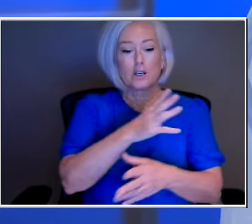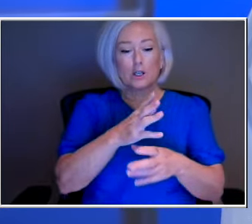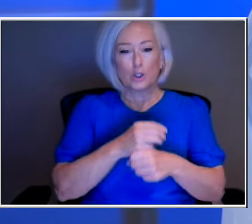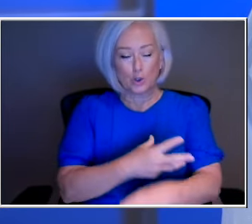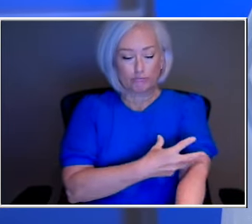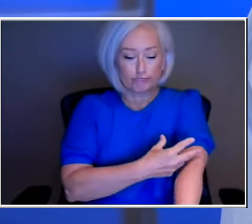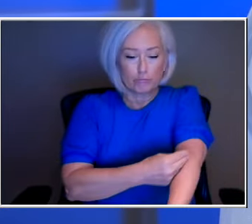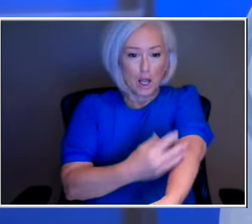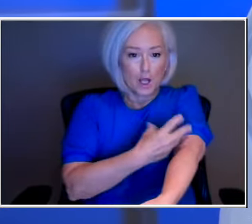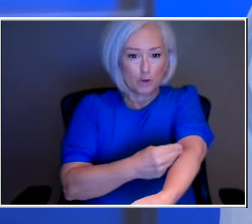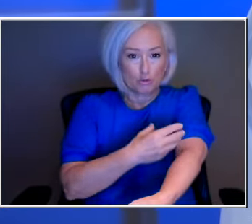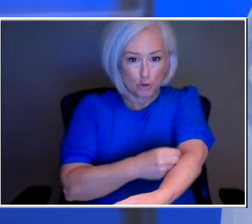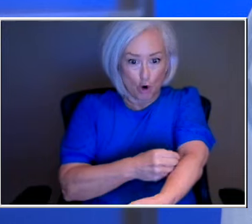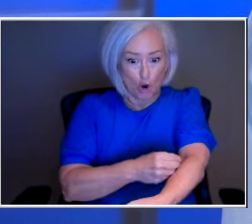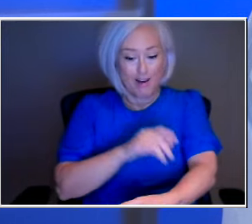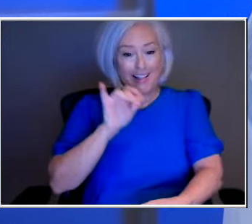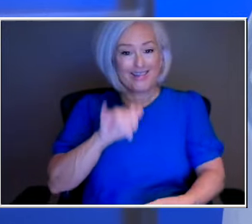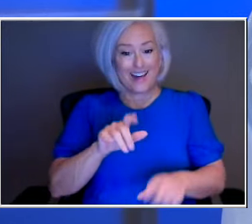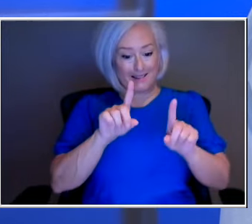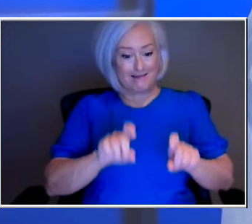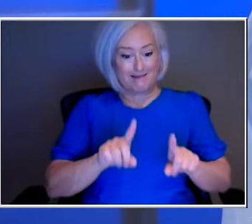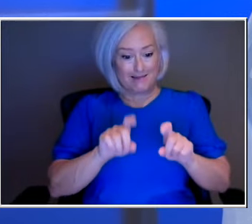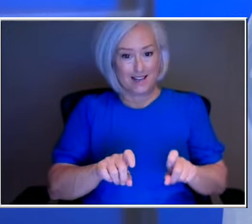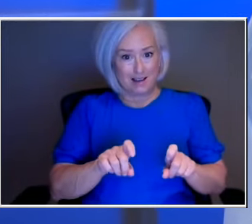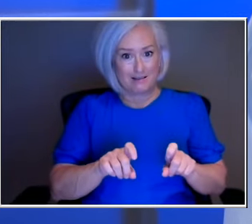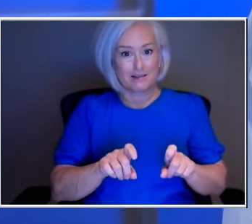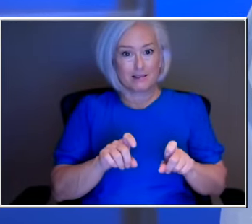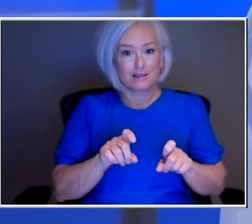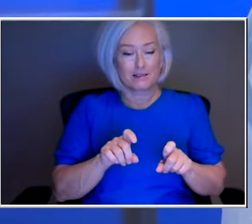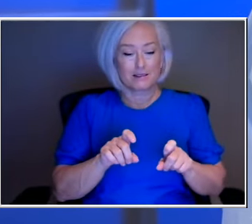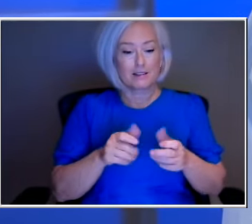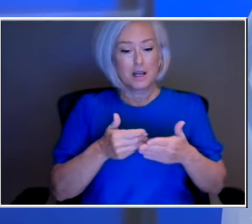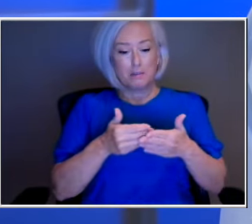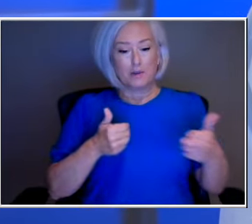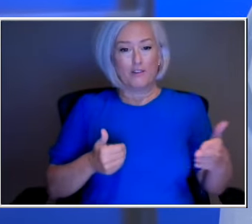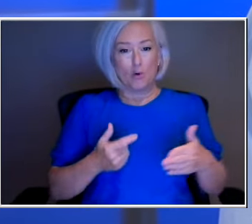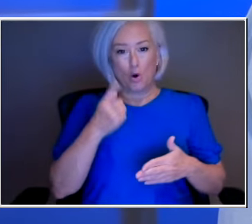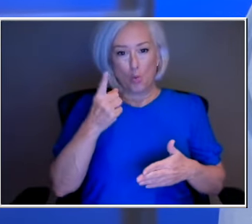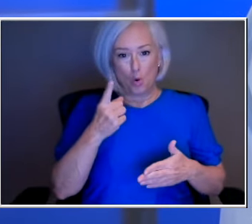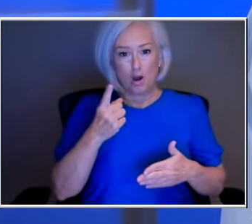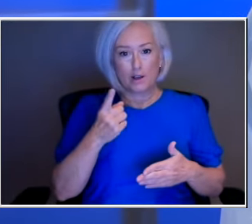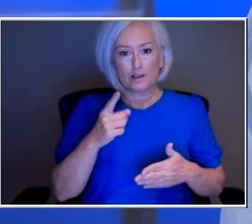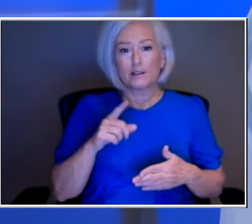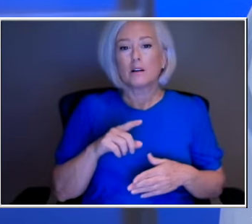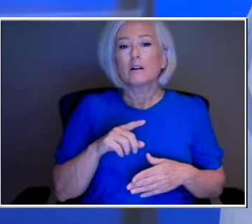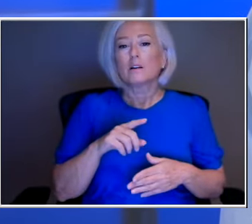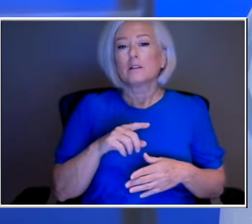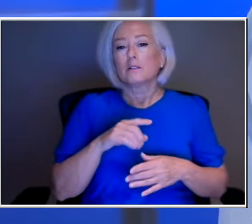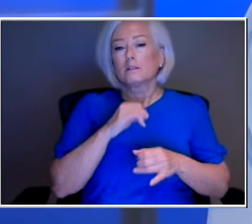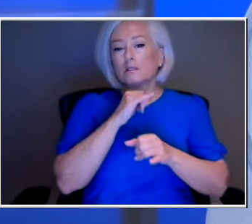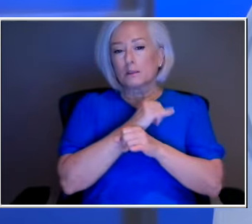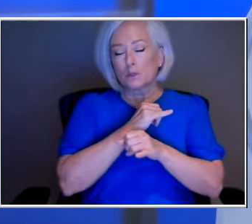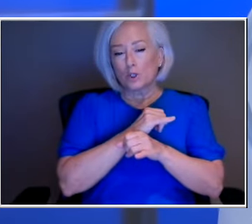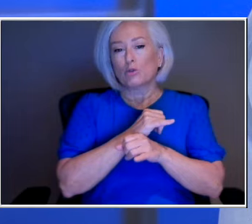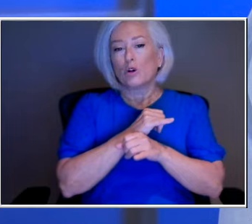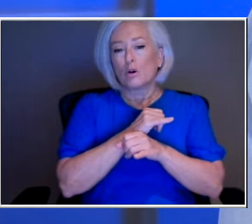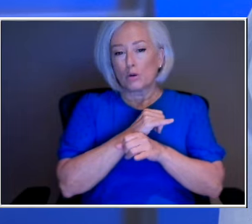the routine blood draw before one of my sessions for Keytruda, they found my liver enzymes